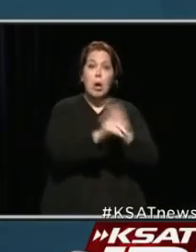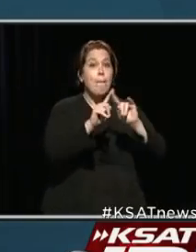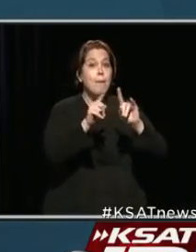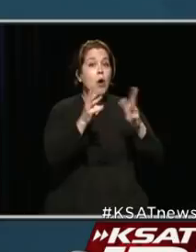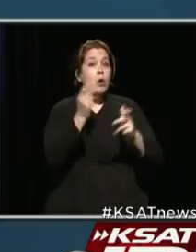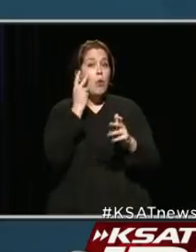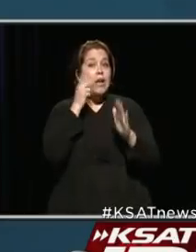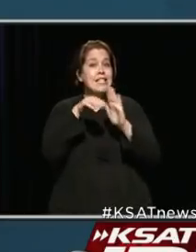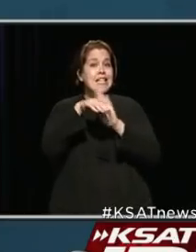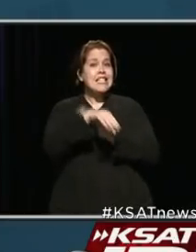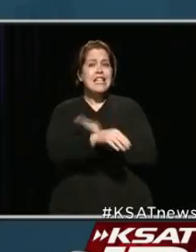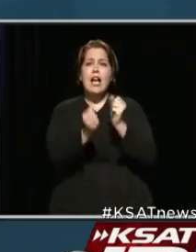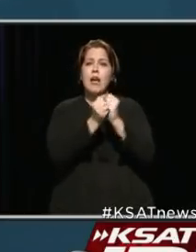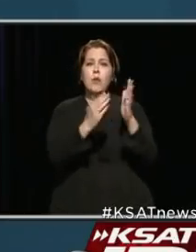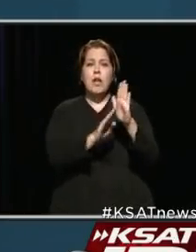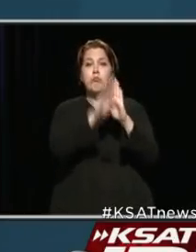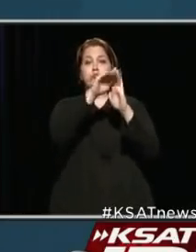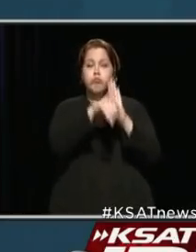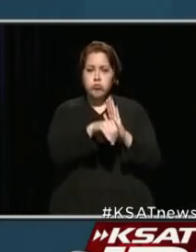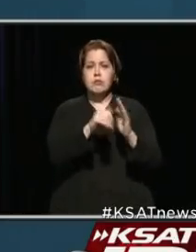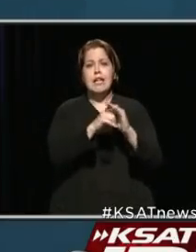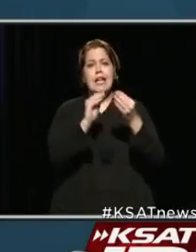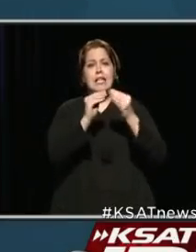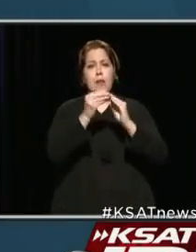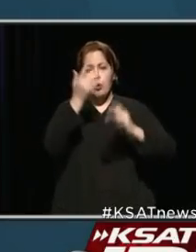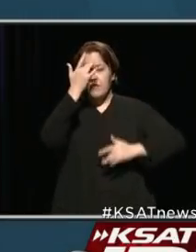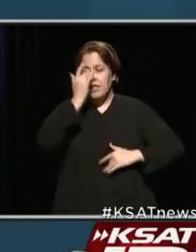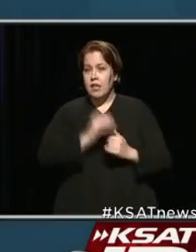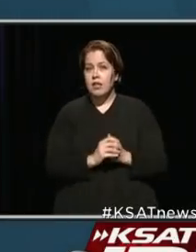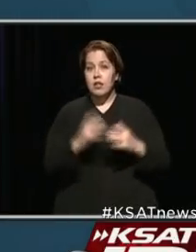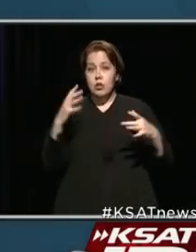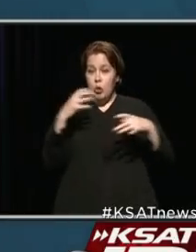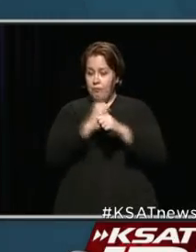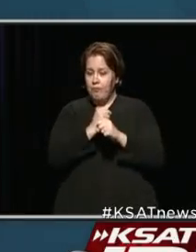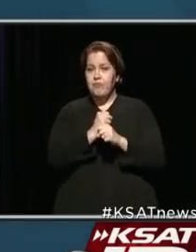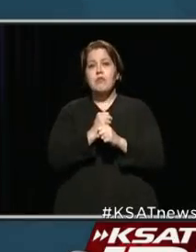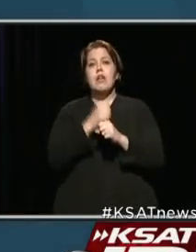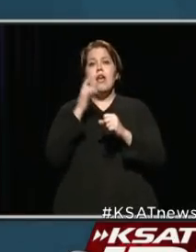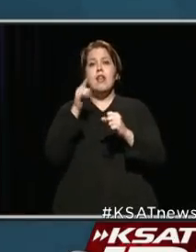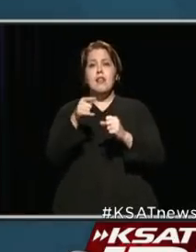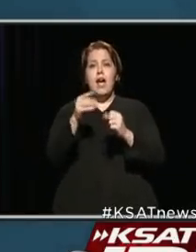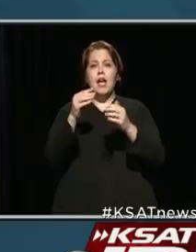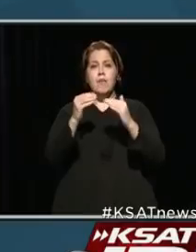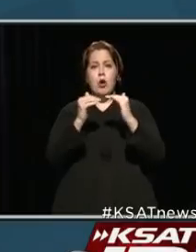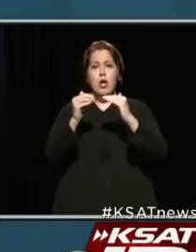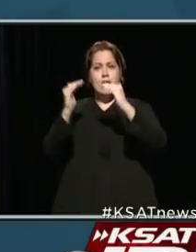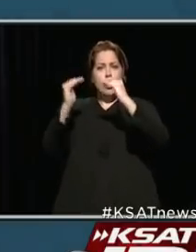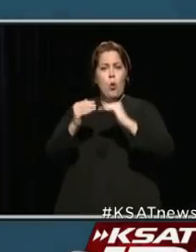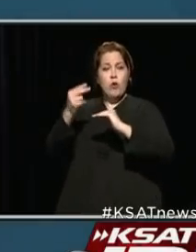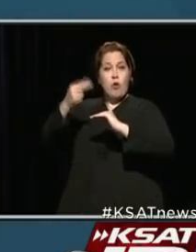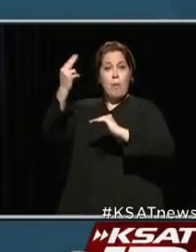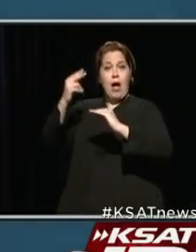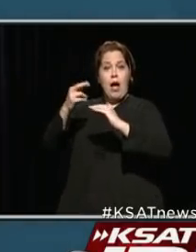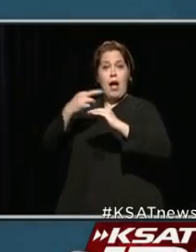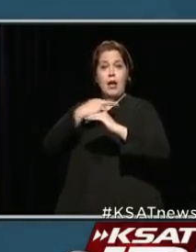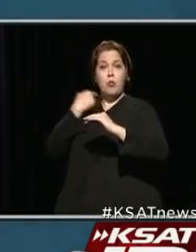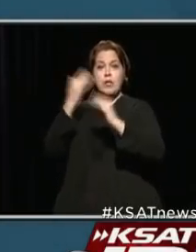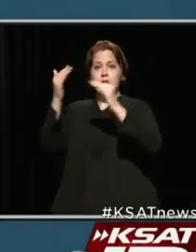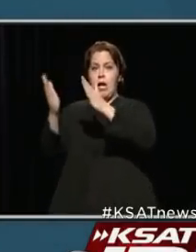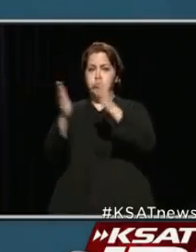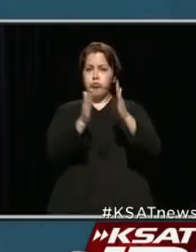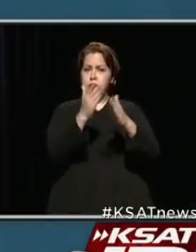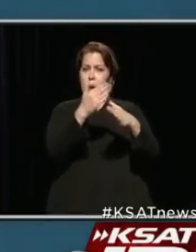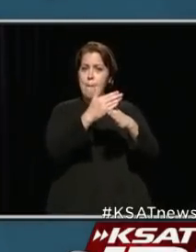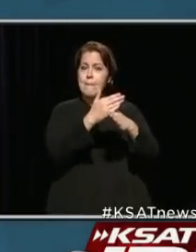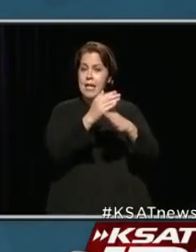see a decline without any rebounds in cases. So in sum, the school indicator bar has been lowered from high risk to medium risk,